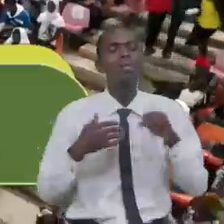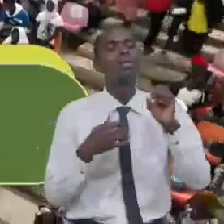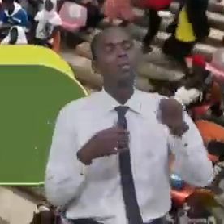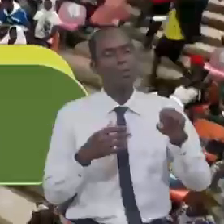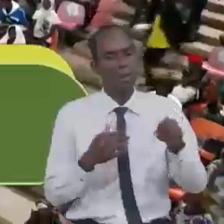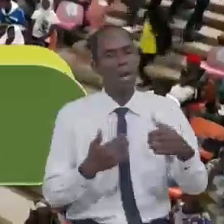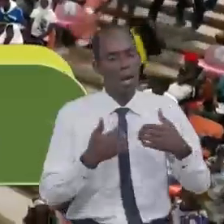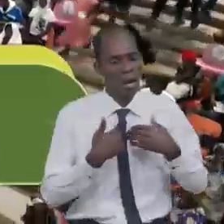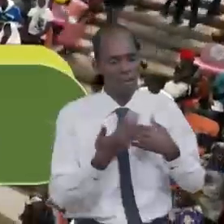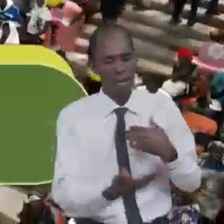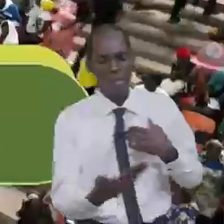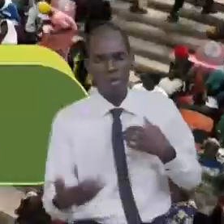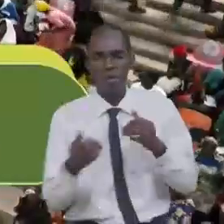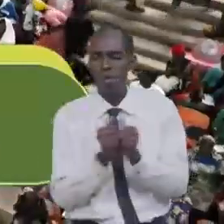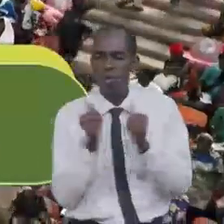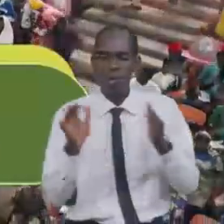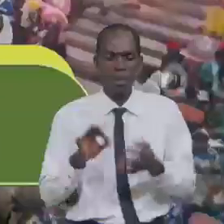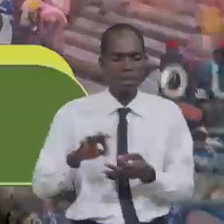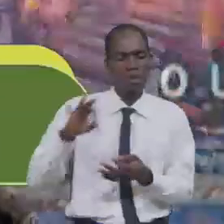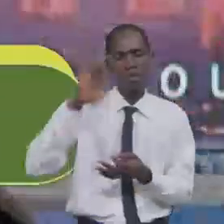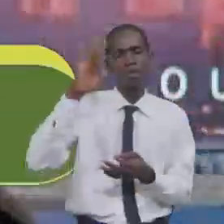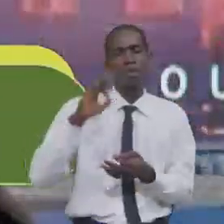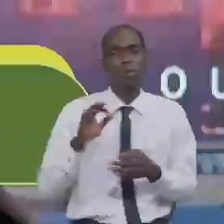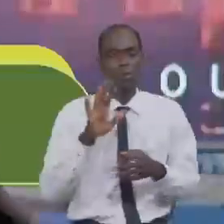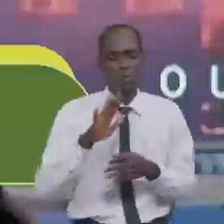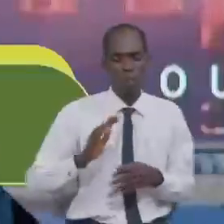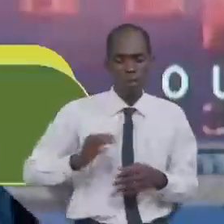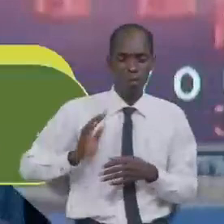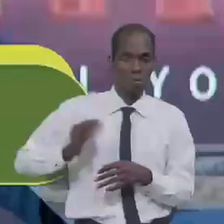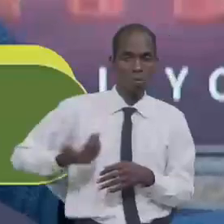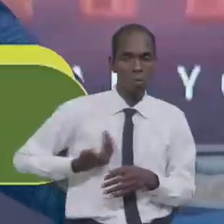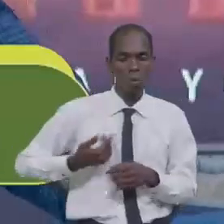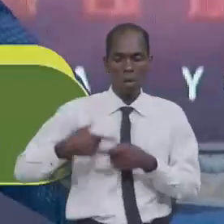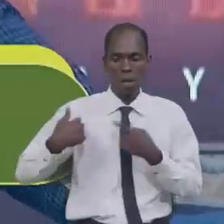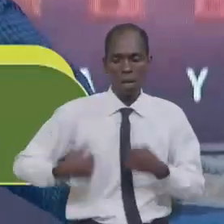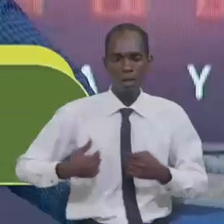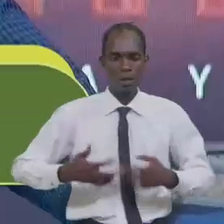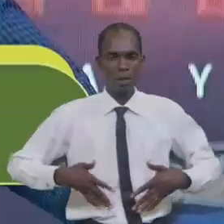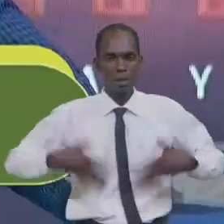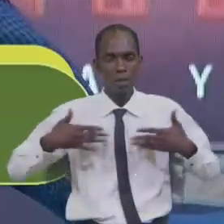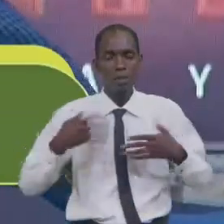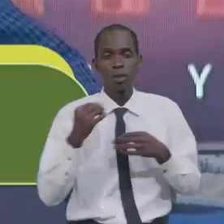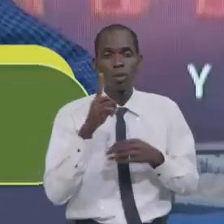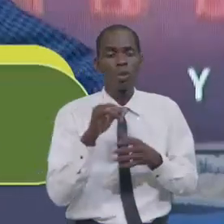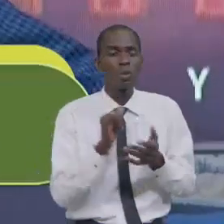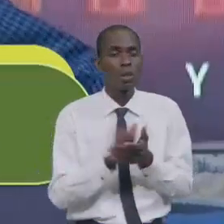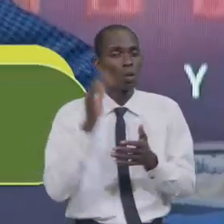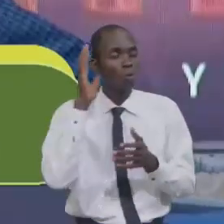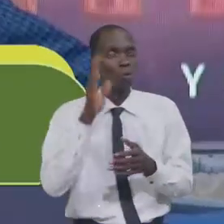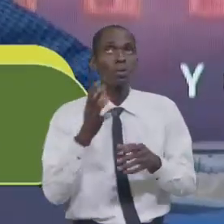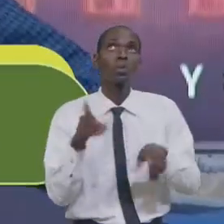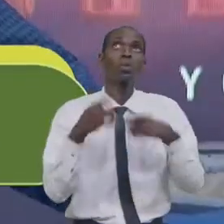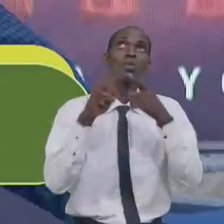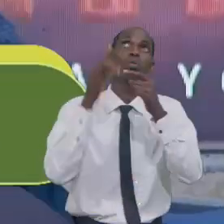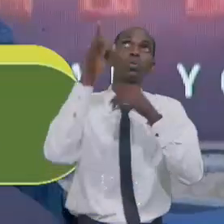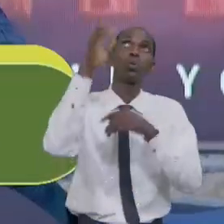Their soul, their spirit, their heart, their life, the one that will go to God when they